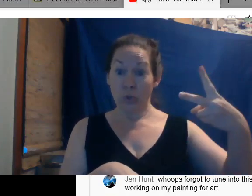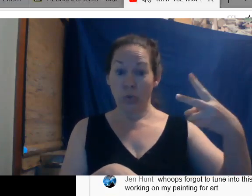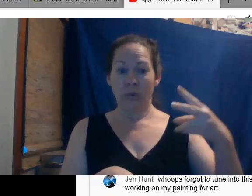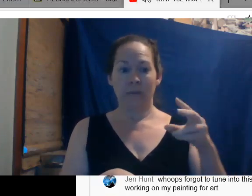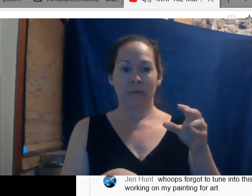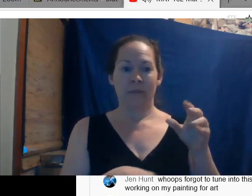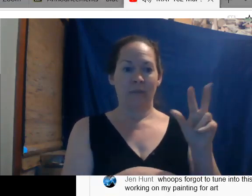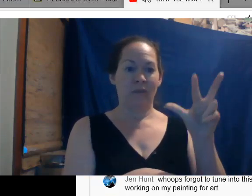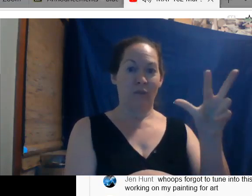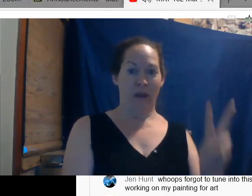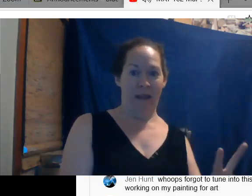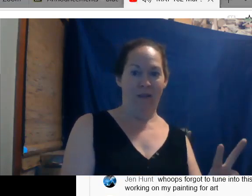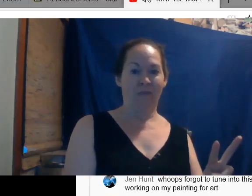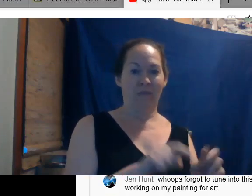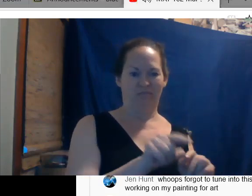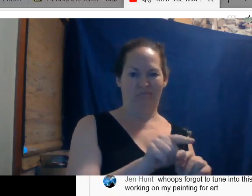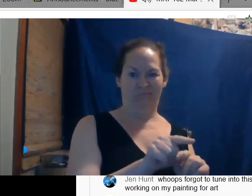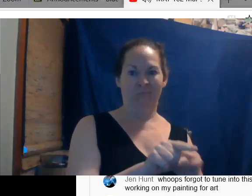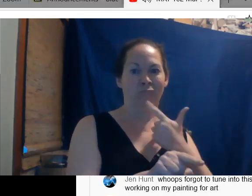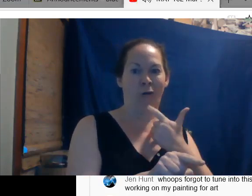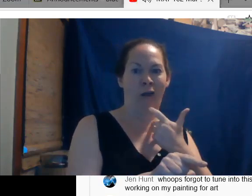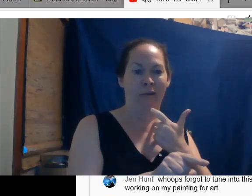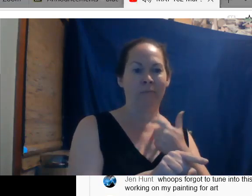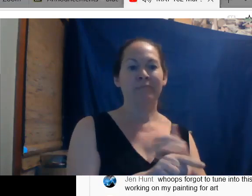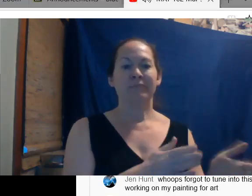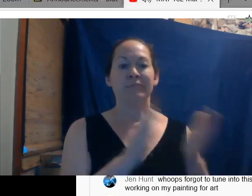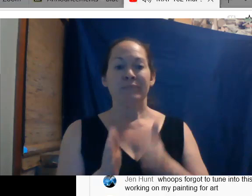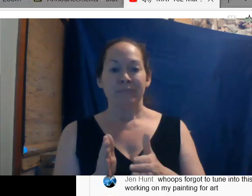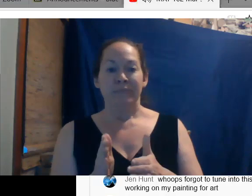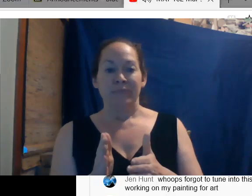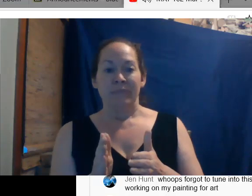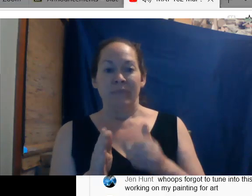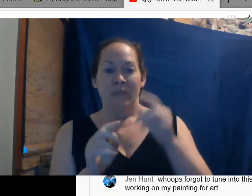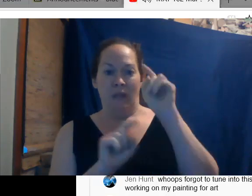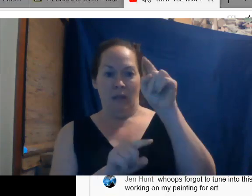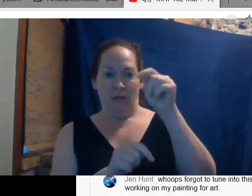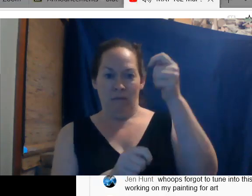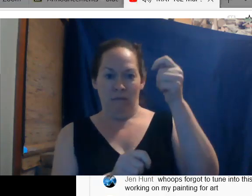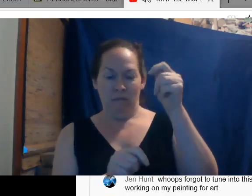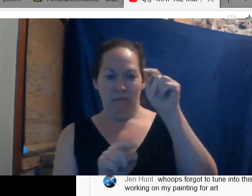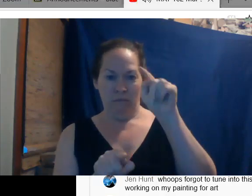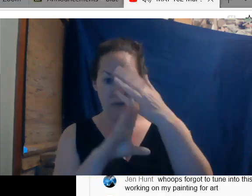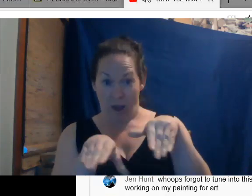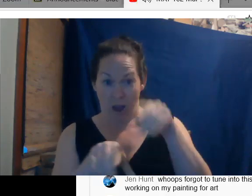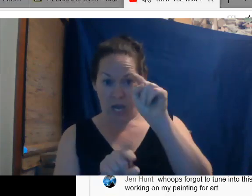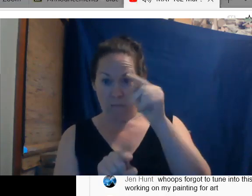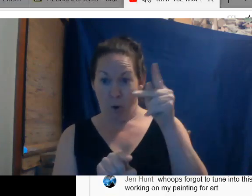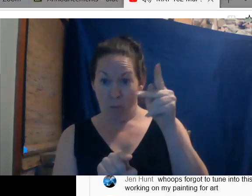Right? X squared over x squared is 1, so I'm left with an x half, 3 halves on its own.